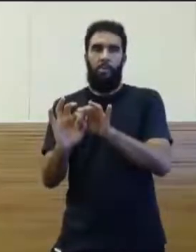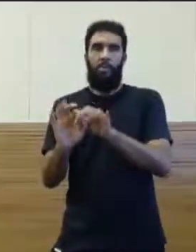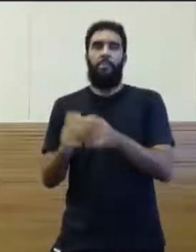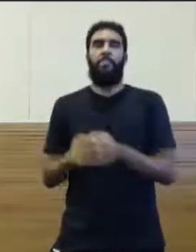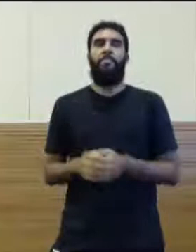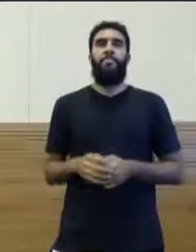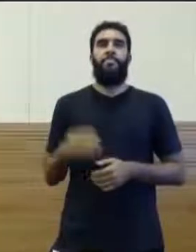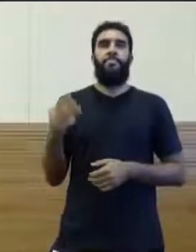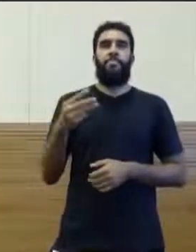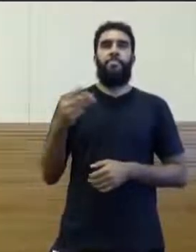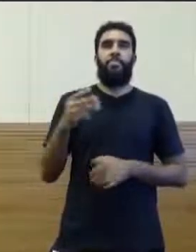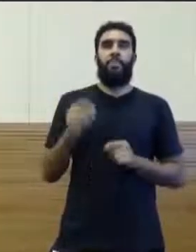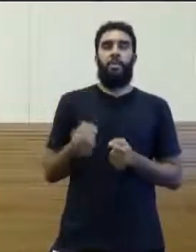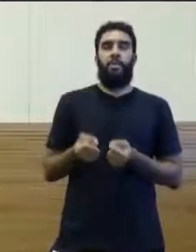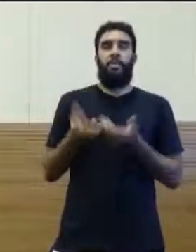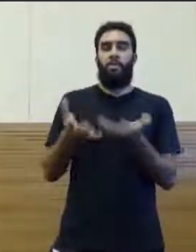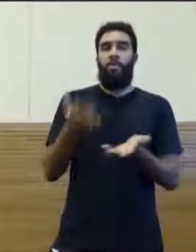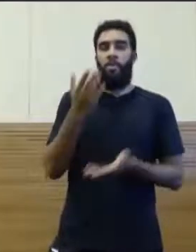transversal manner